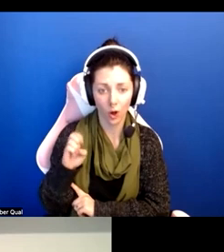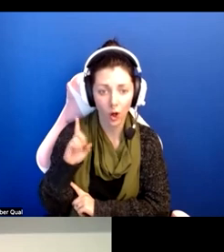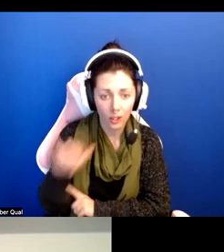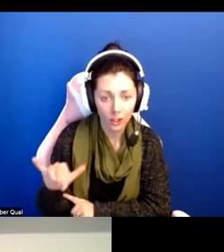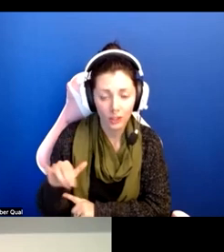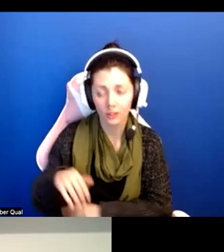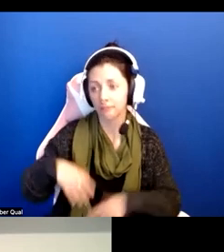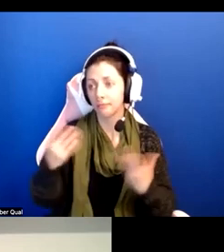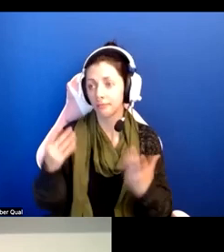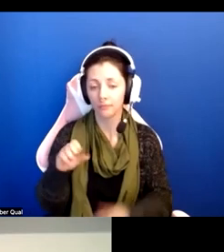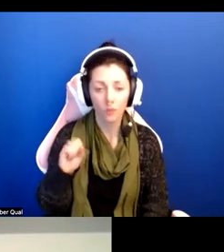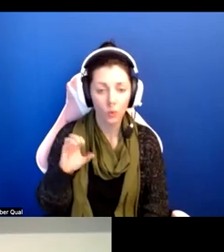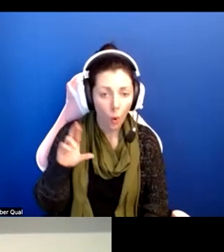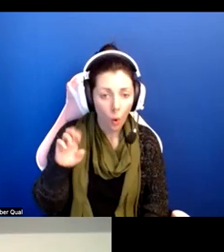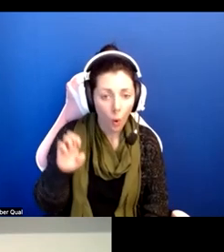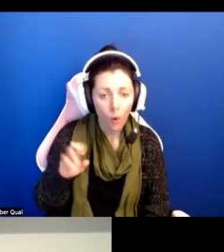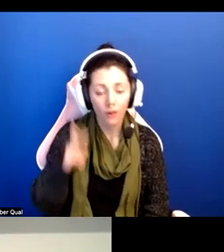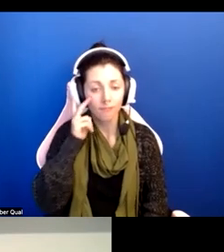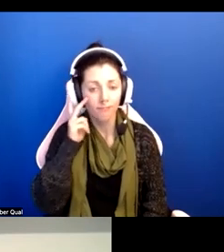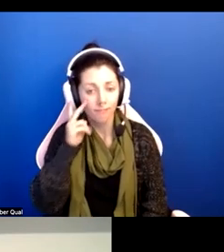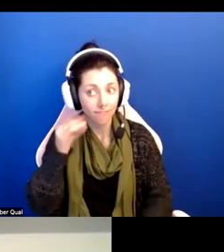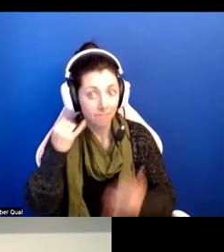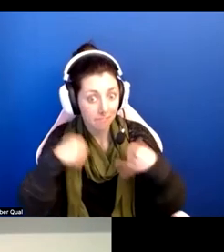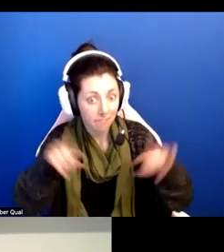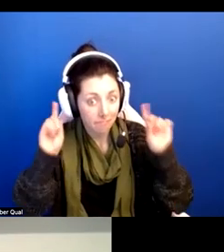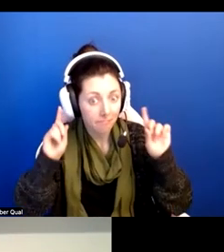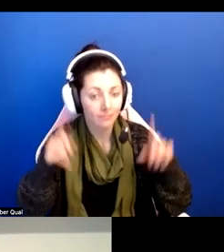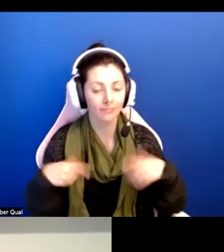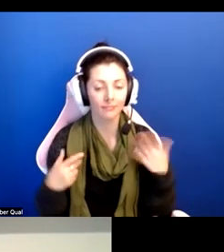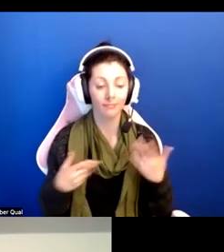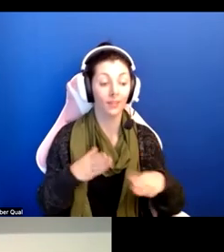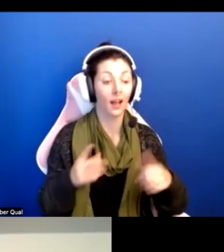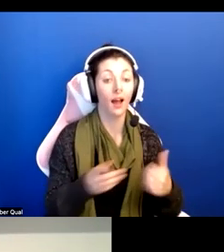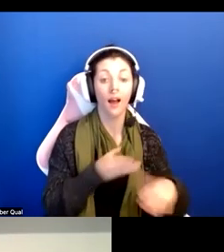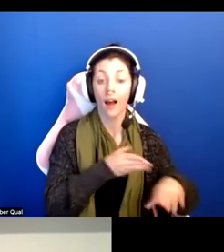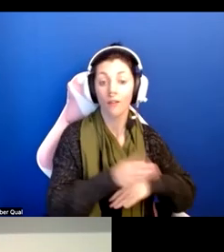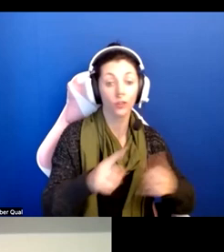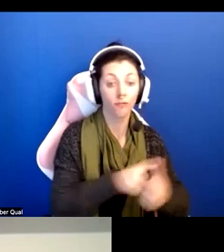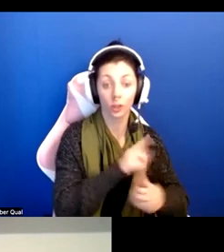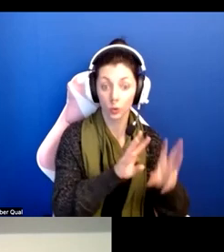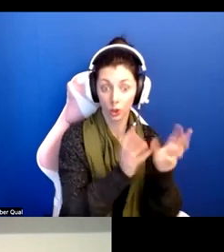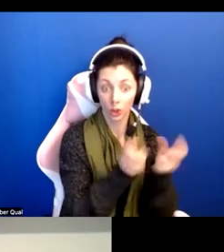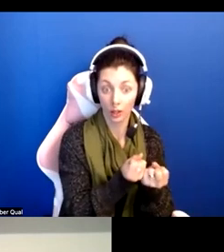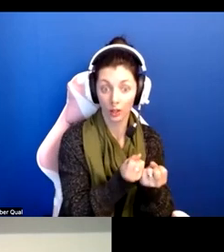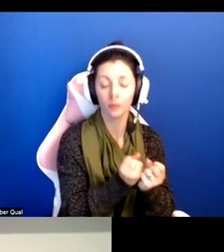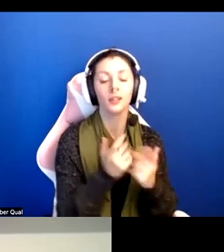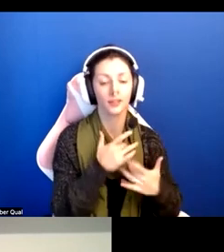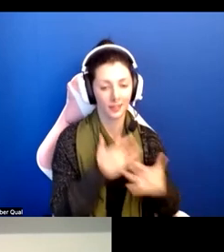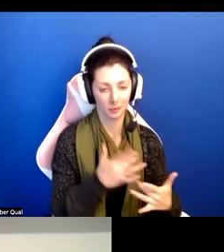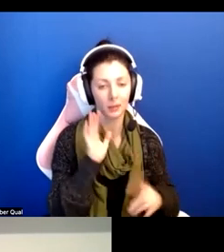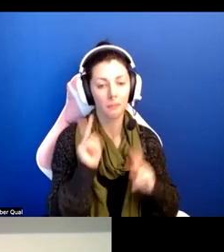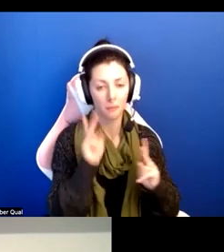if it works. It's also like once you do your first workshop, often people will like ask you to do your second one. It's